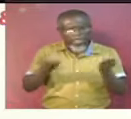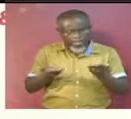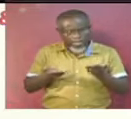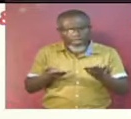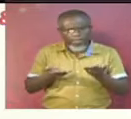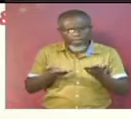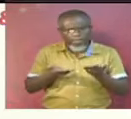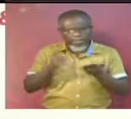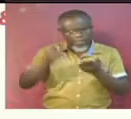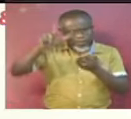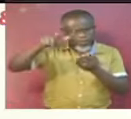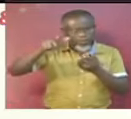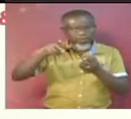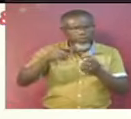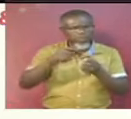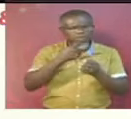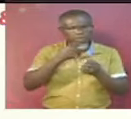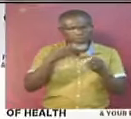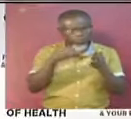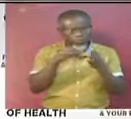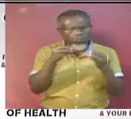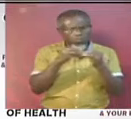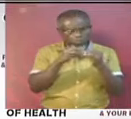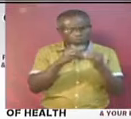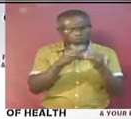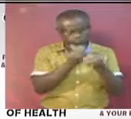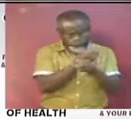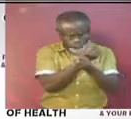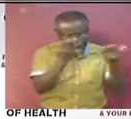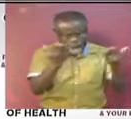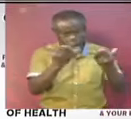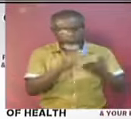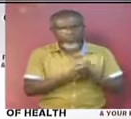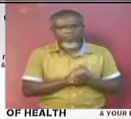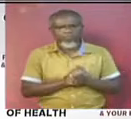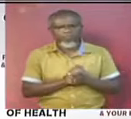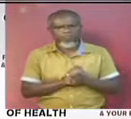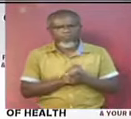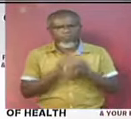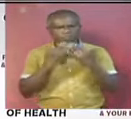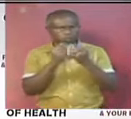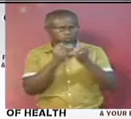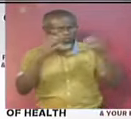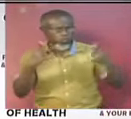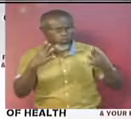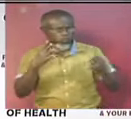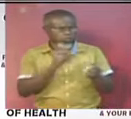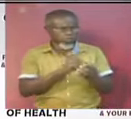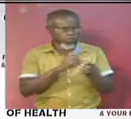in-depth analysis of it. Thank you very much, Dr. Hines. TTT.